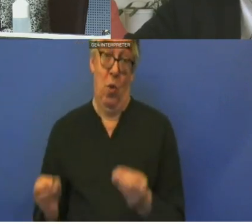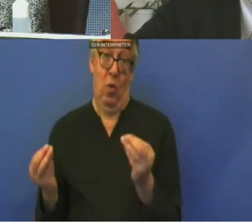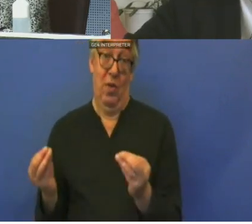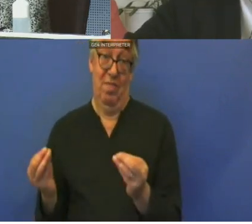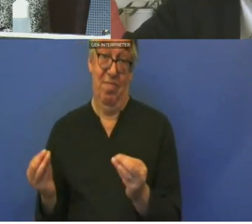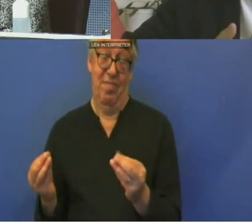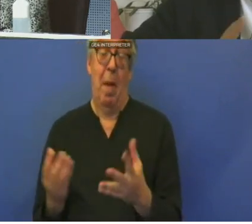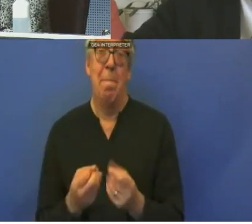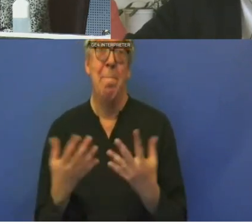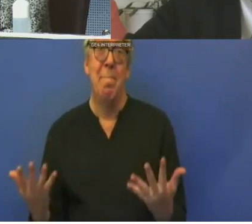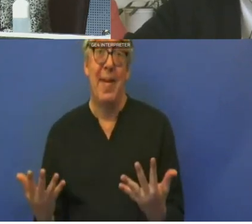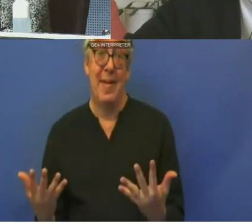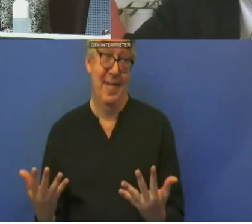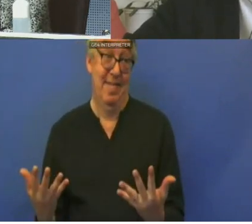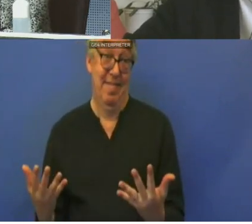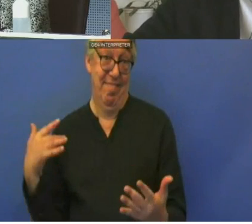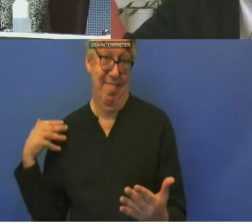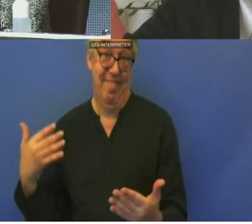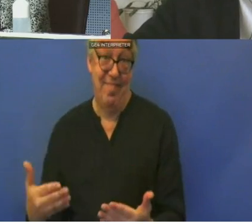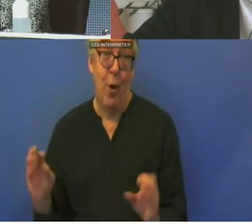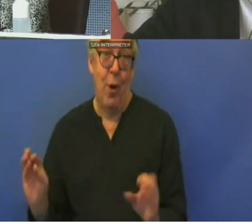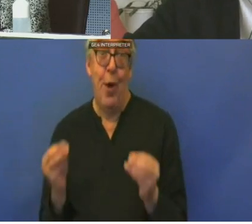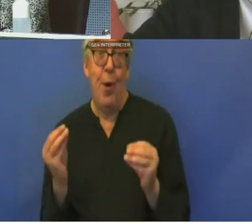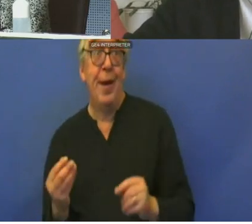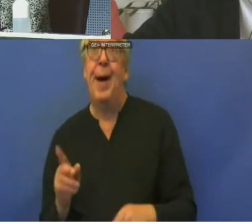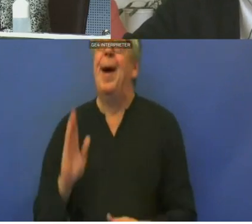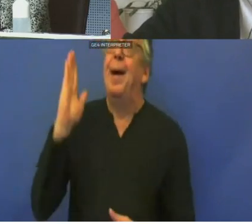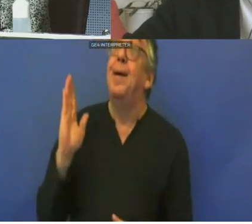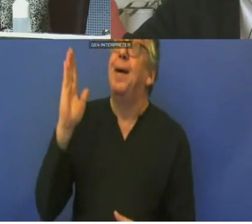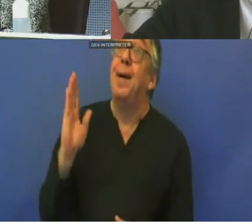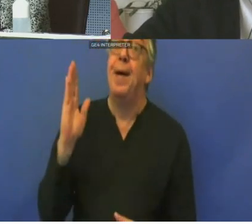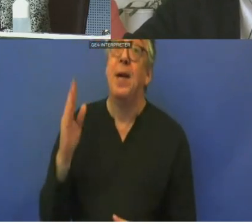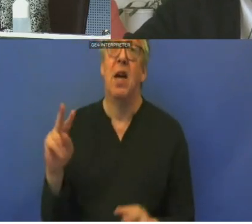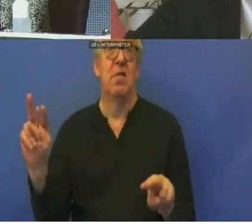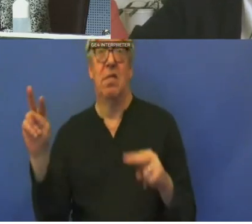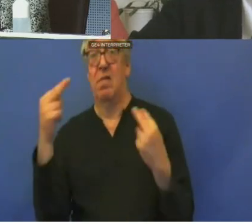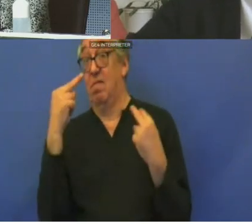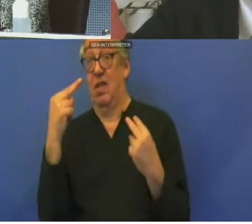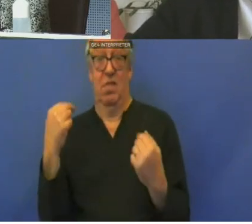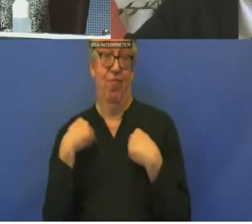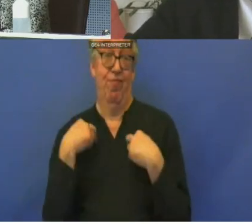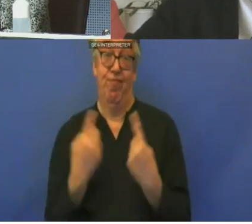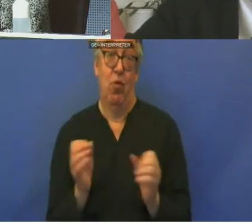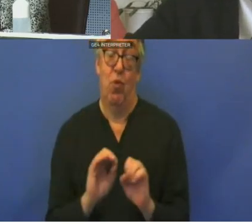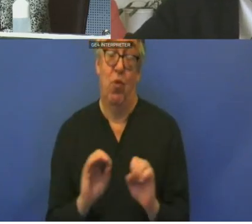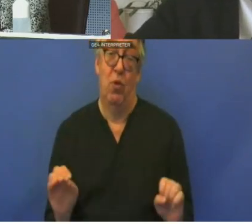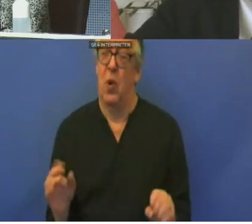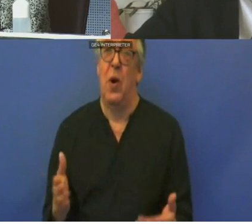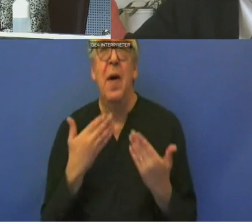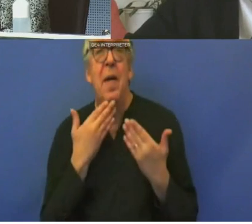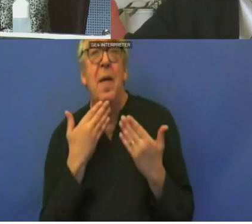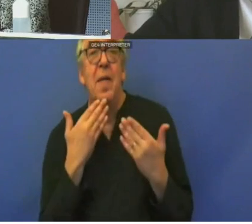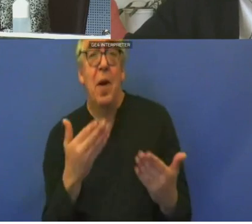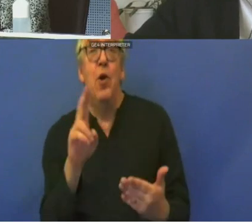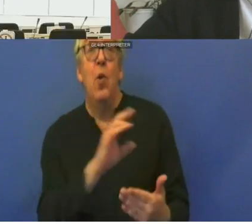get to give our say. So kudos to European Commission, thank you for having us here. So in terms of